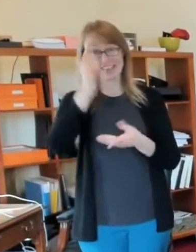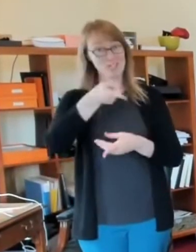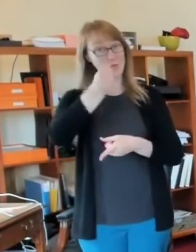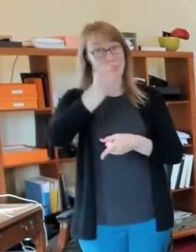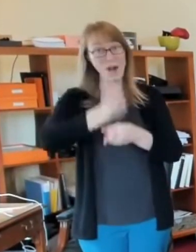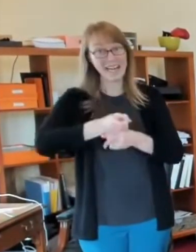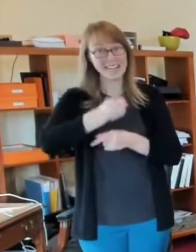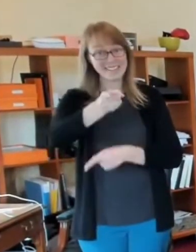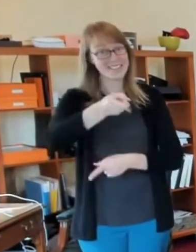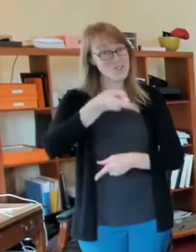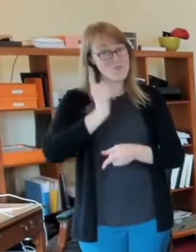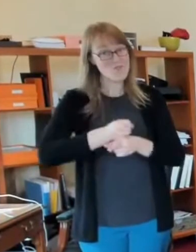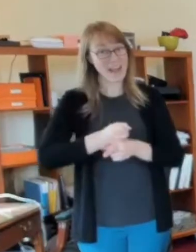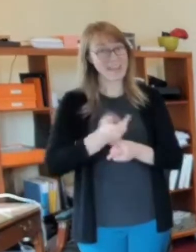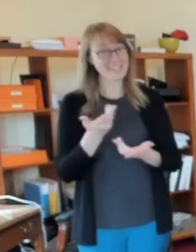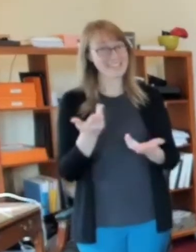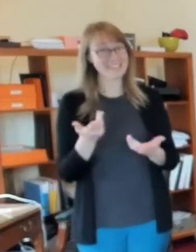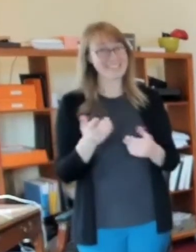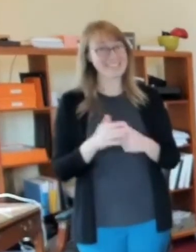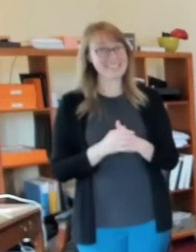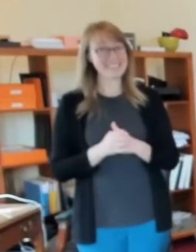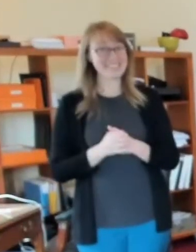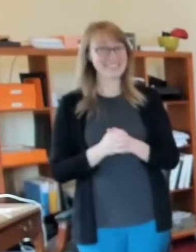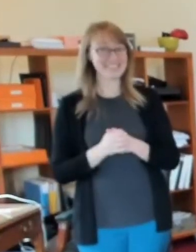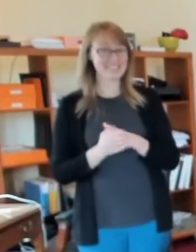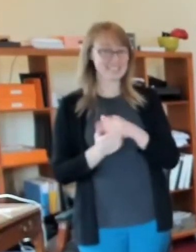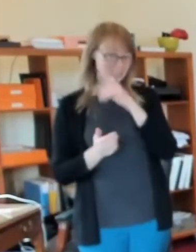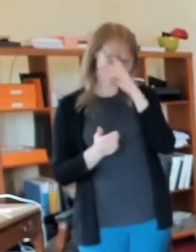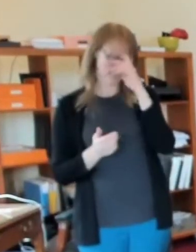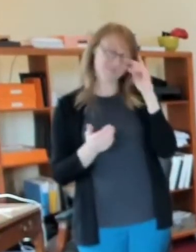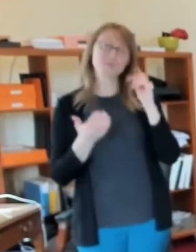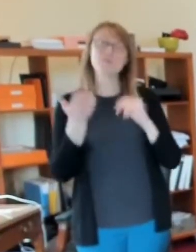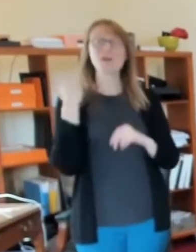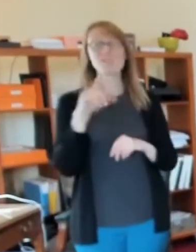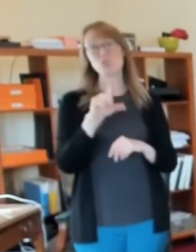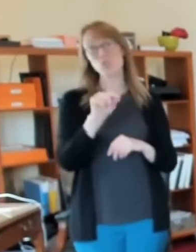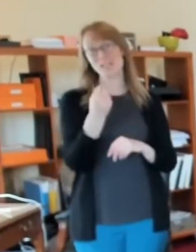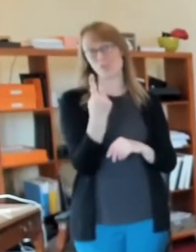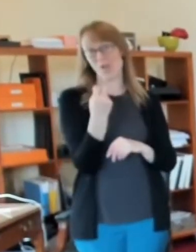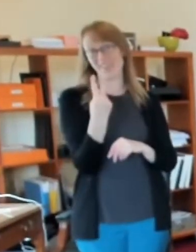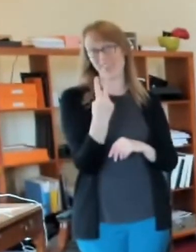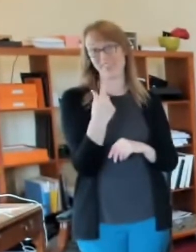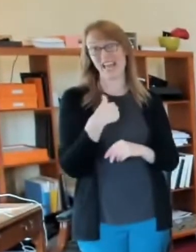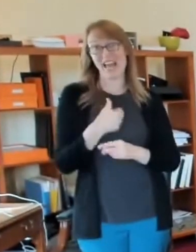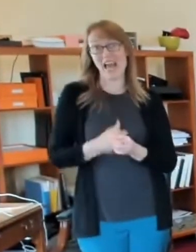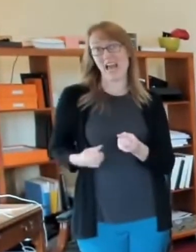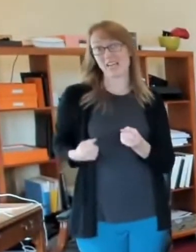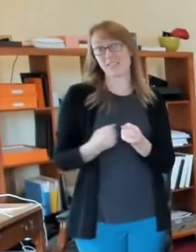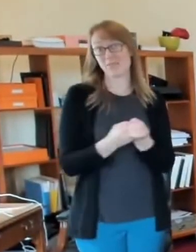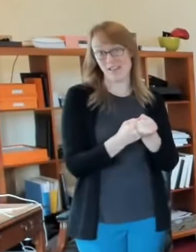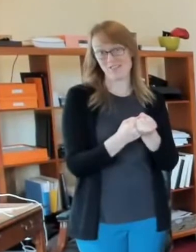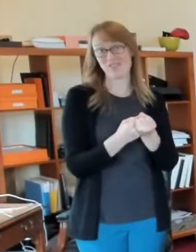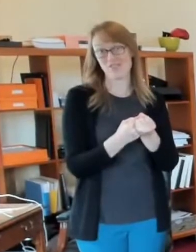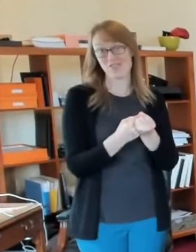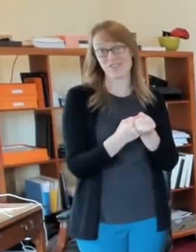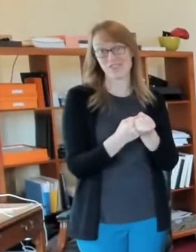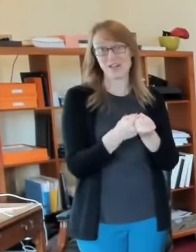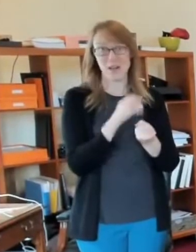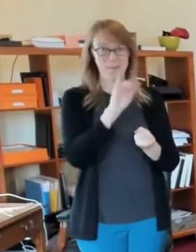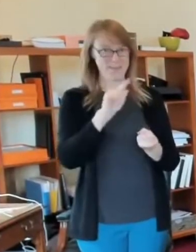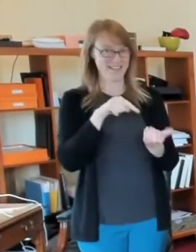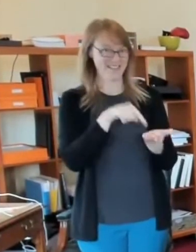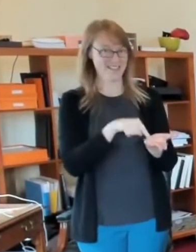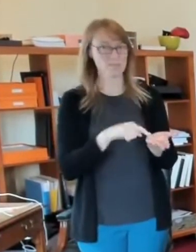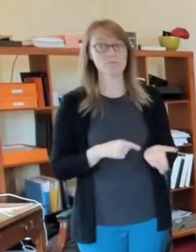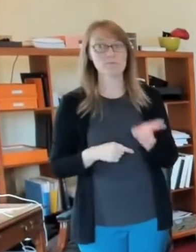on the money there. So back in 2012, I was a sponsor, one of the primary sponsors on the bill that put